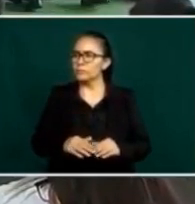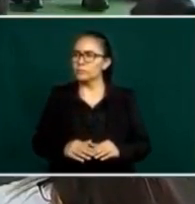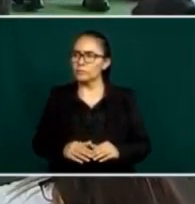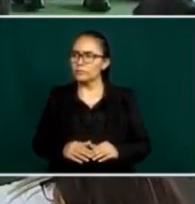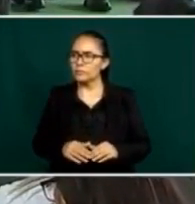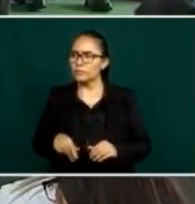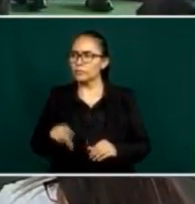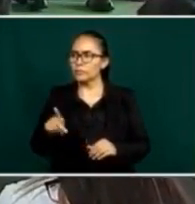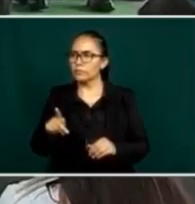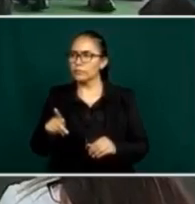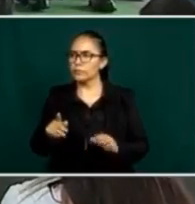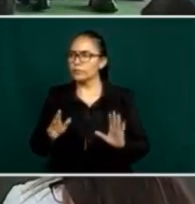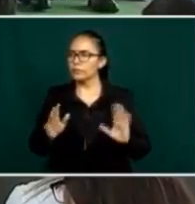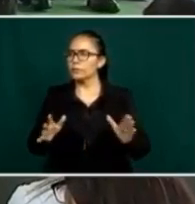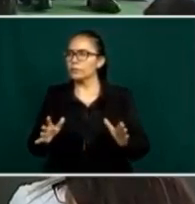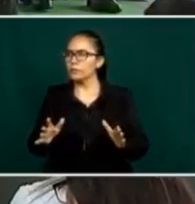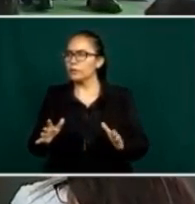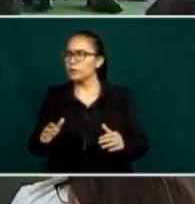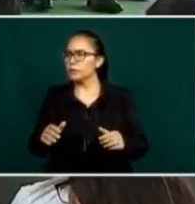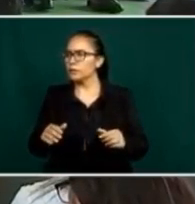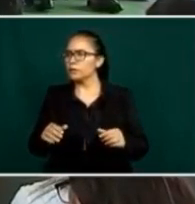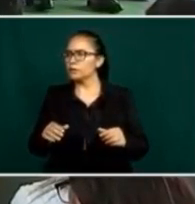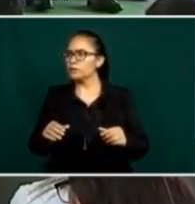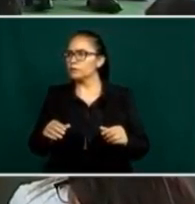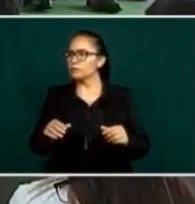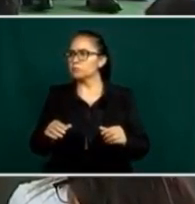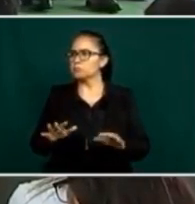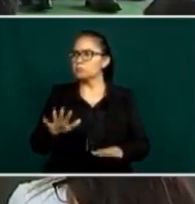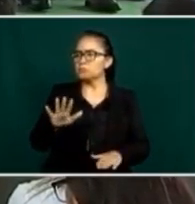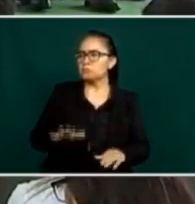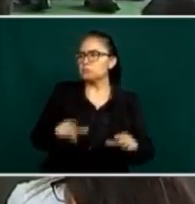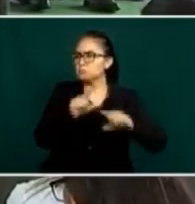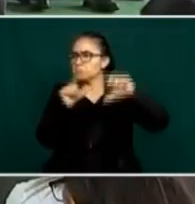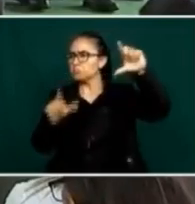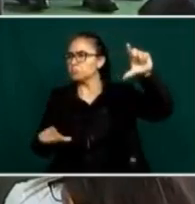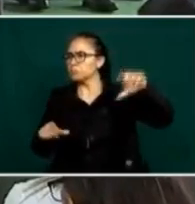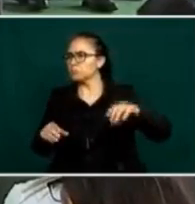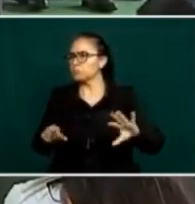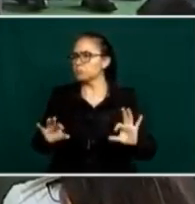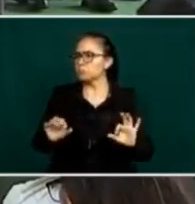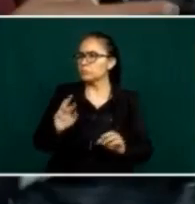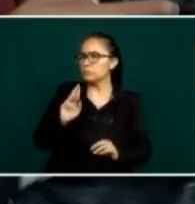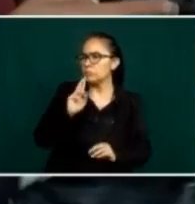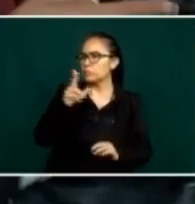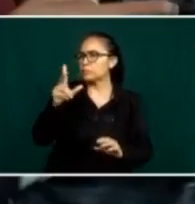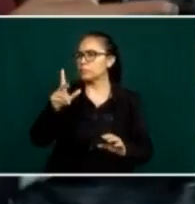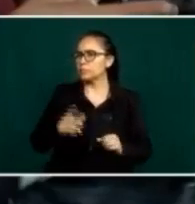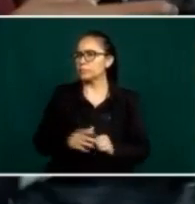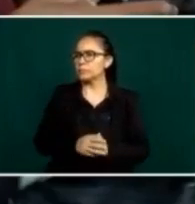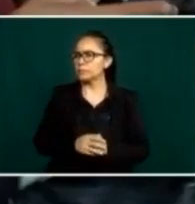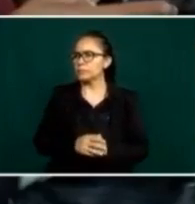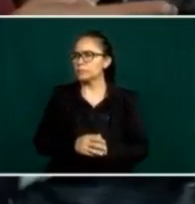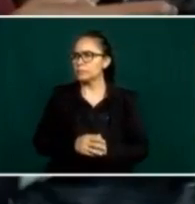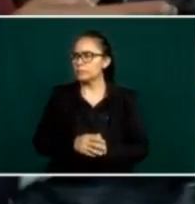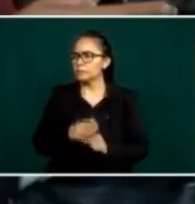They're saying now that we're in a slight recession.